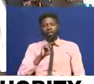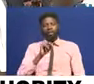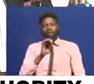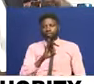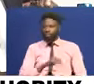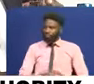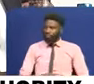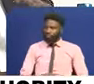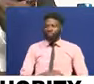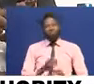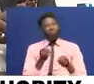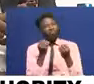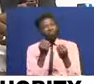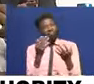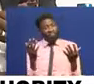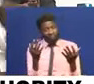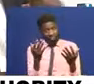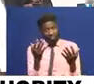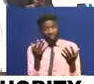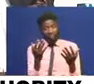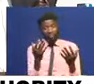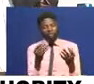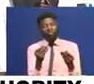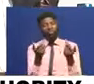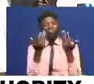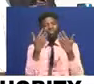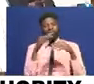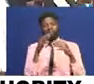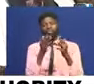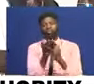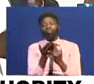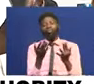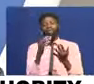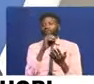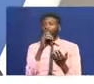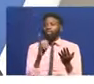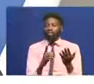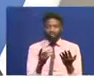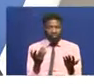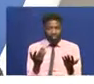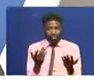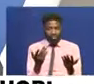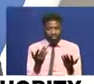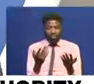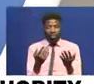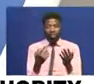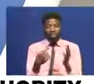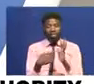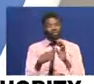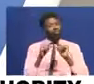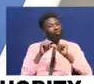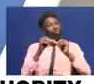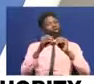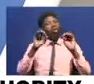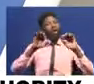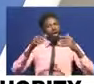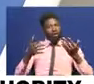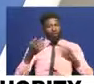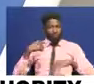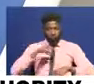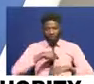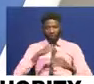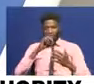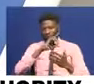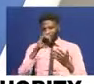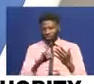said, sustainability was a big problem, and that's why the payments could not come through. So we've designed it in such a way that you've got a sustainable scheme